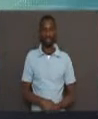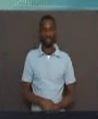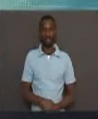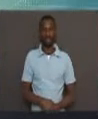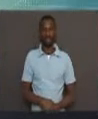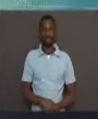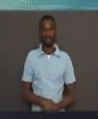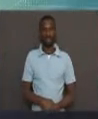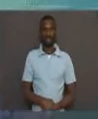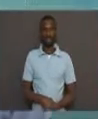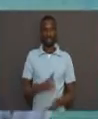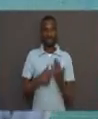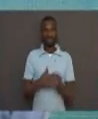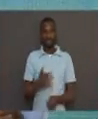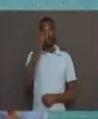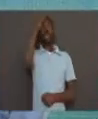over space.